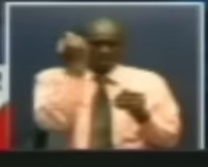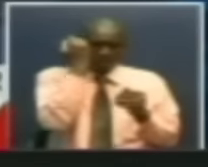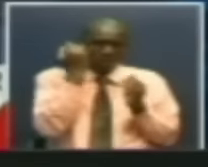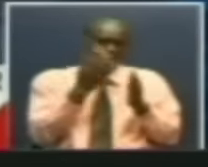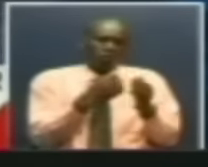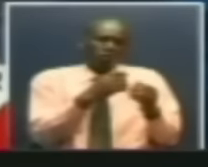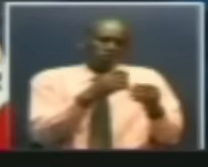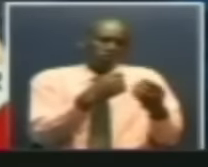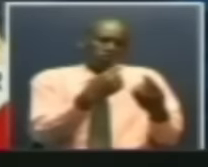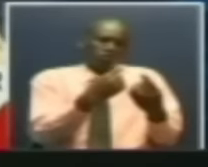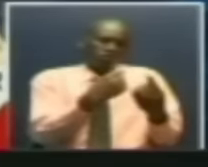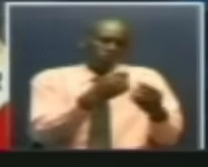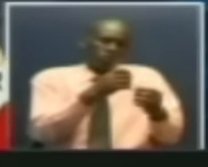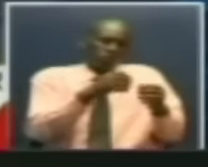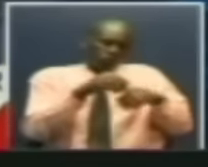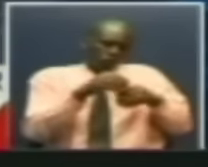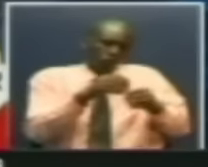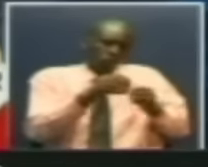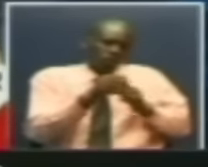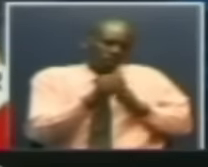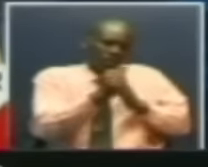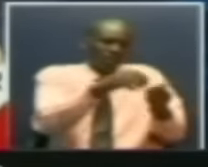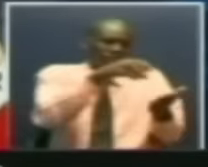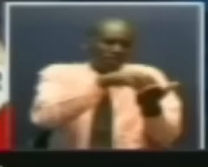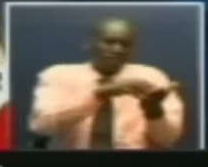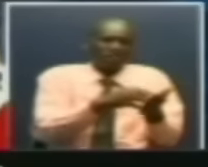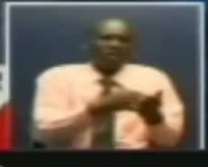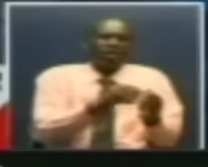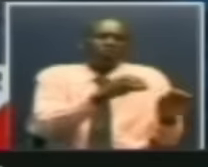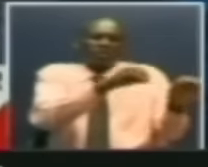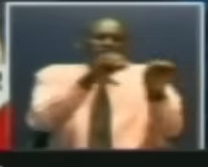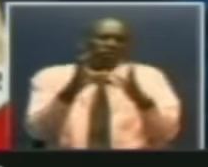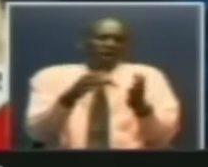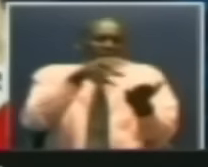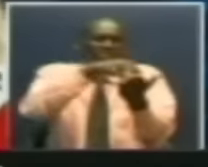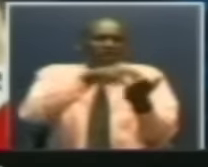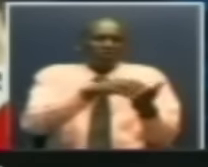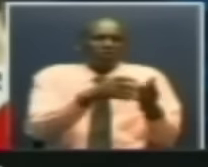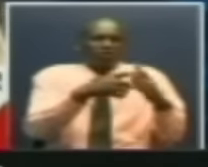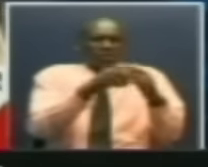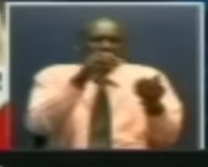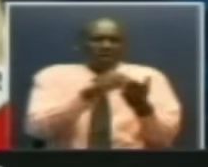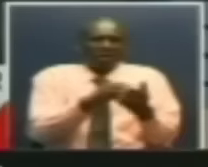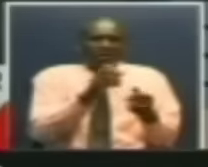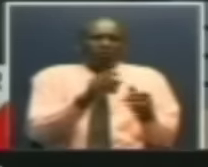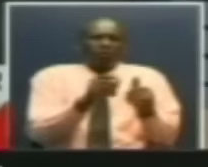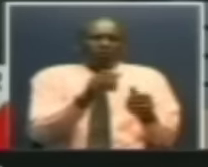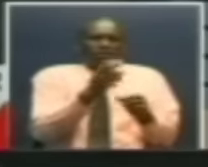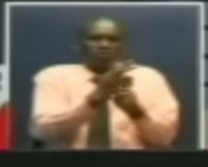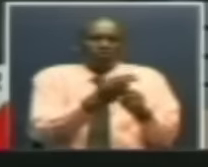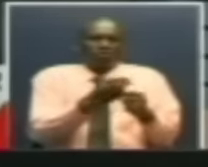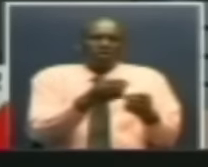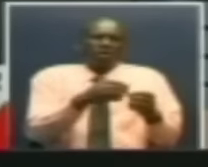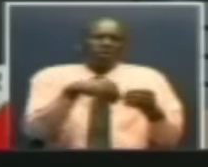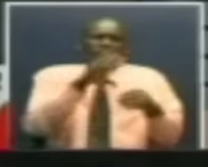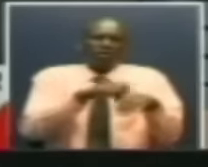the case was transferred, and therefore the case would have to start afresh, which would again take a bit of time. So up until now, for the last 3 years,